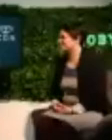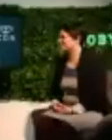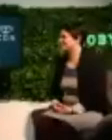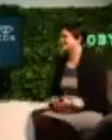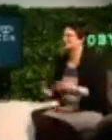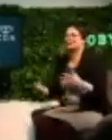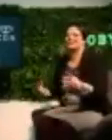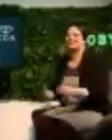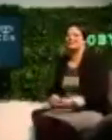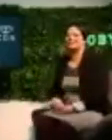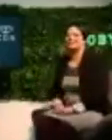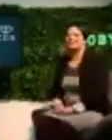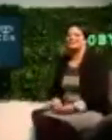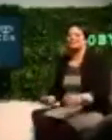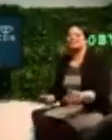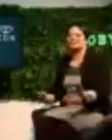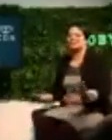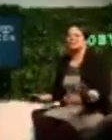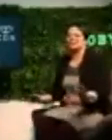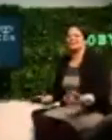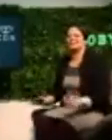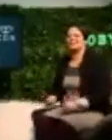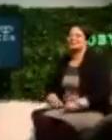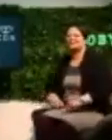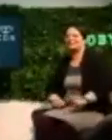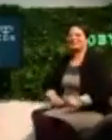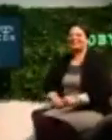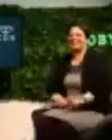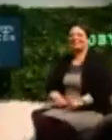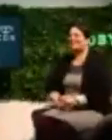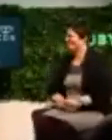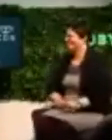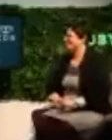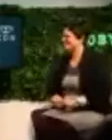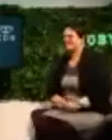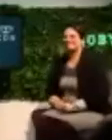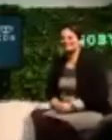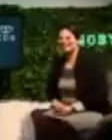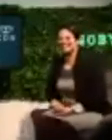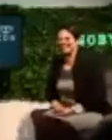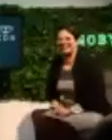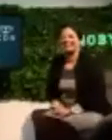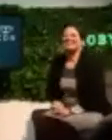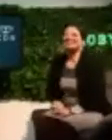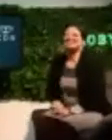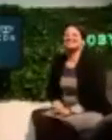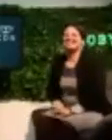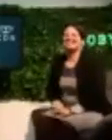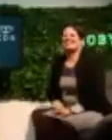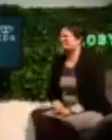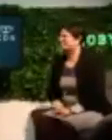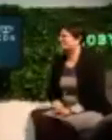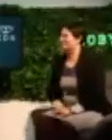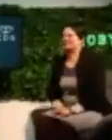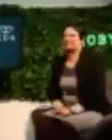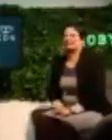lost the joy of as you're approaching and you watch the car stop and you're just like, haha, now you have to stop for me, which is,